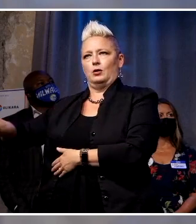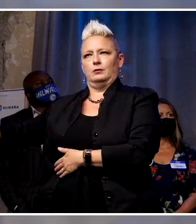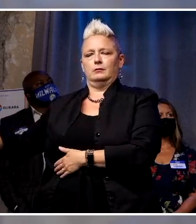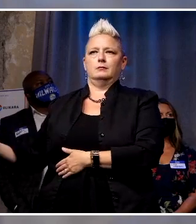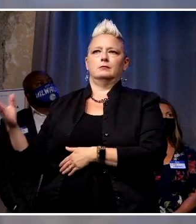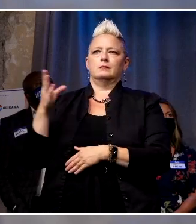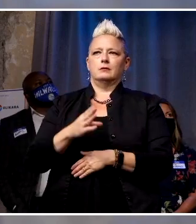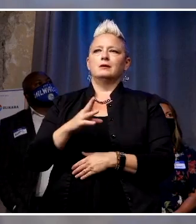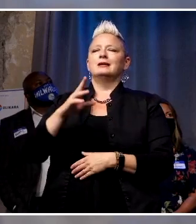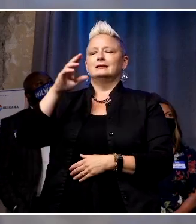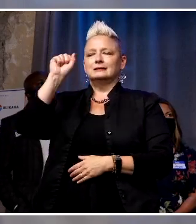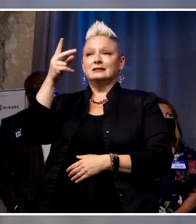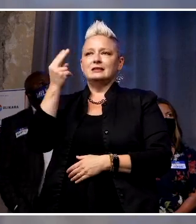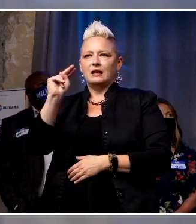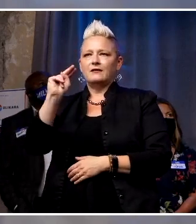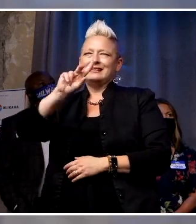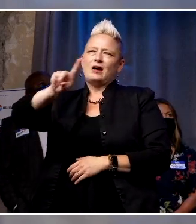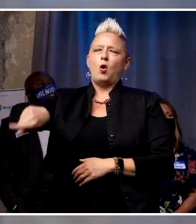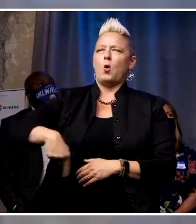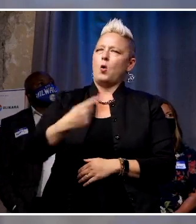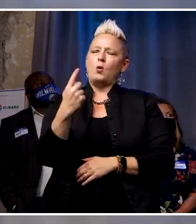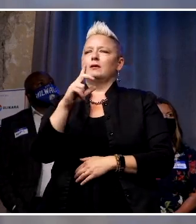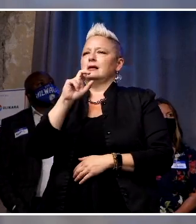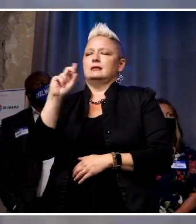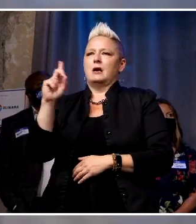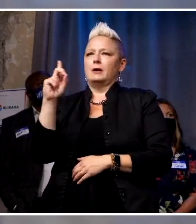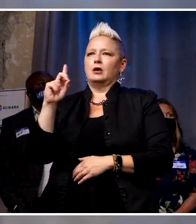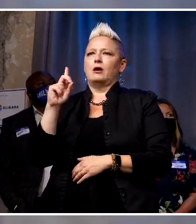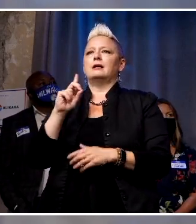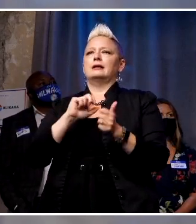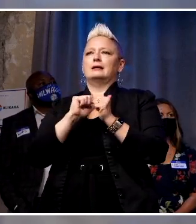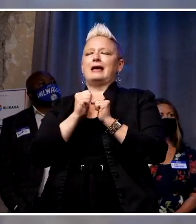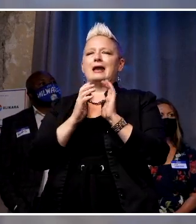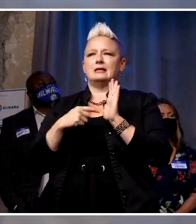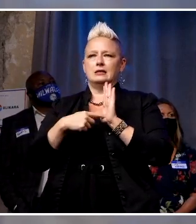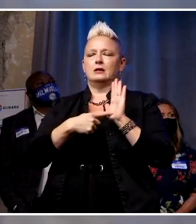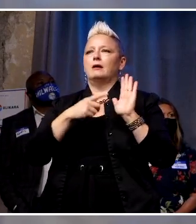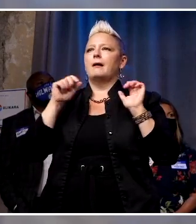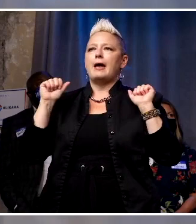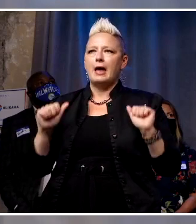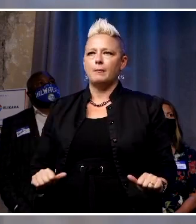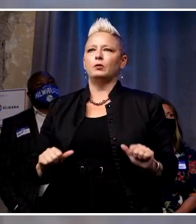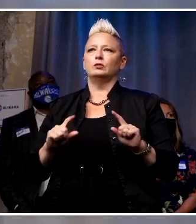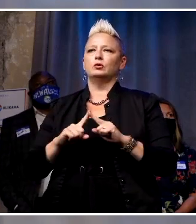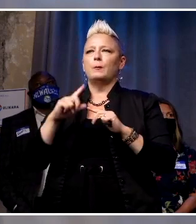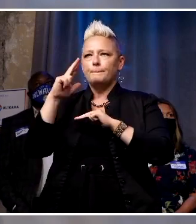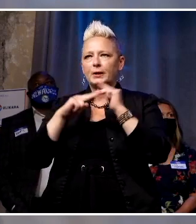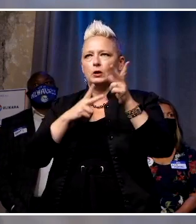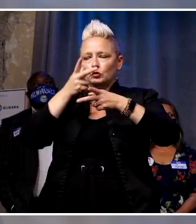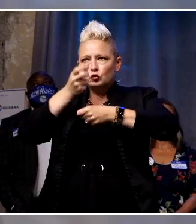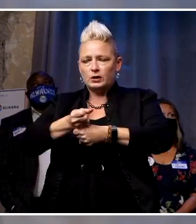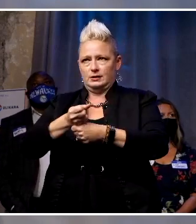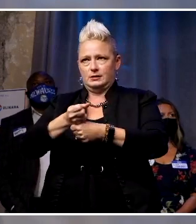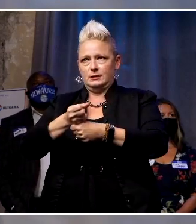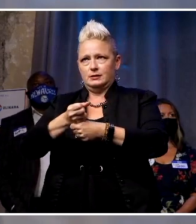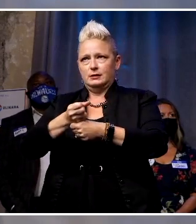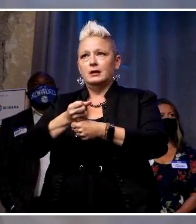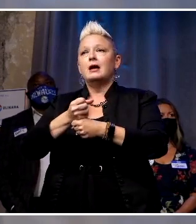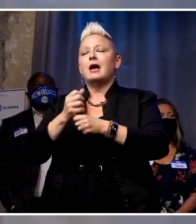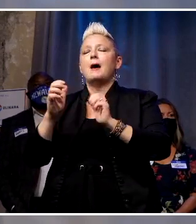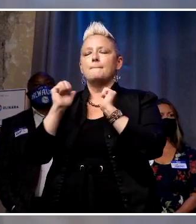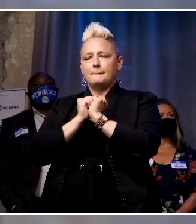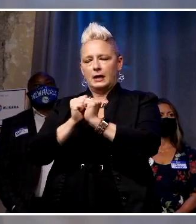unique, sole-only Democratic candidate capable of rebuilding trust and putting together a